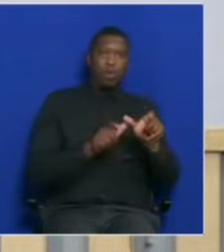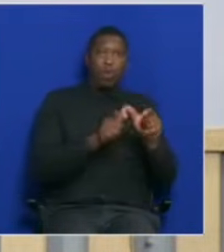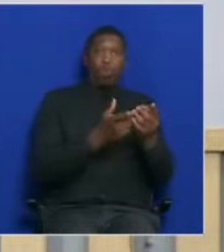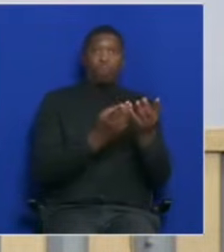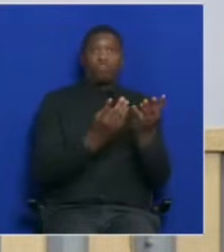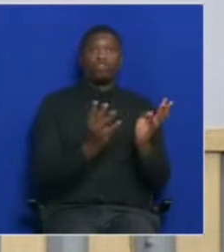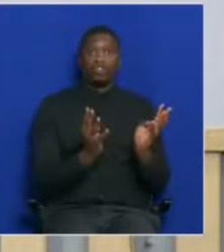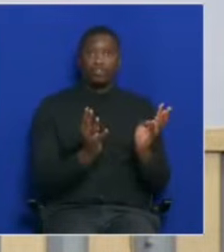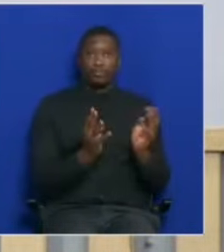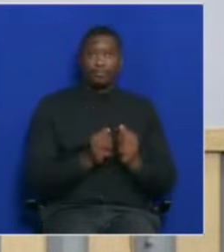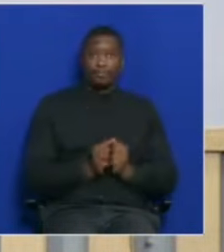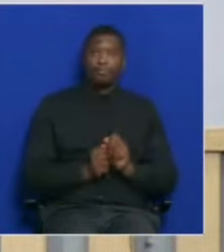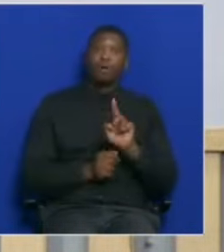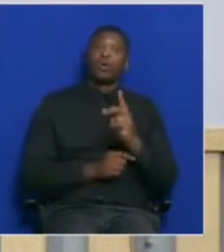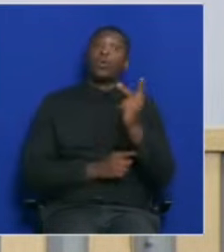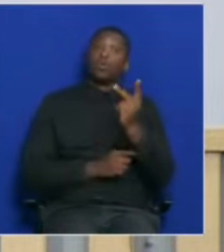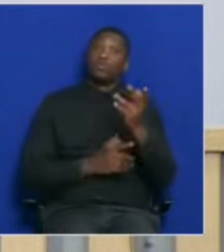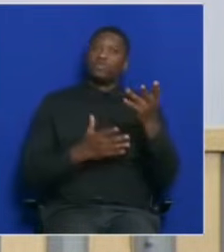also requested